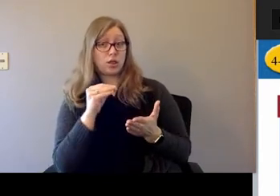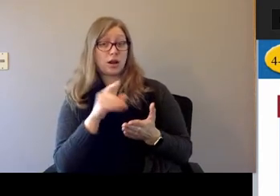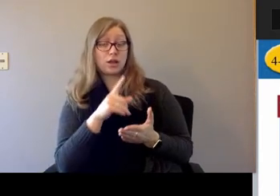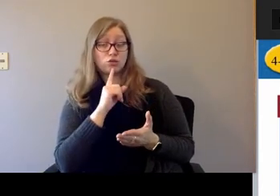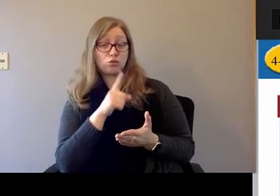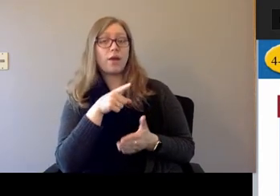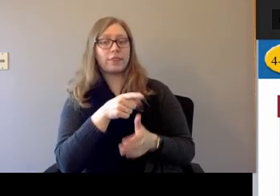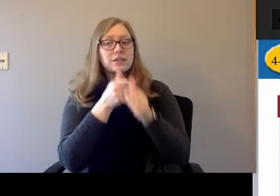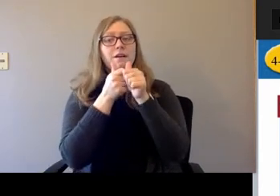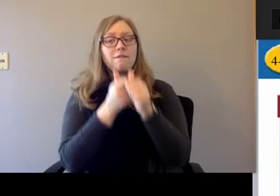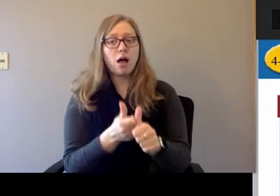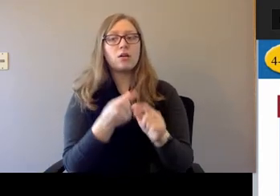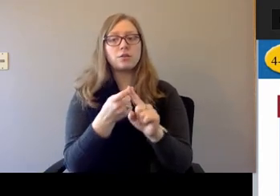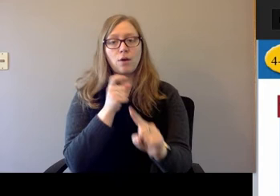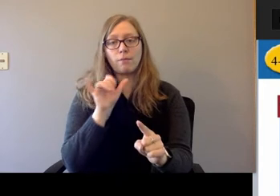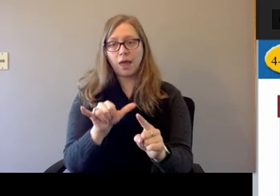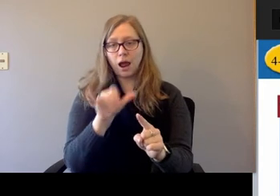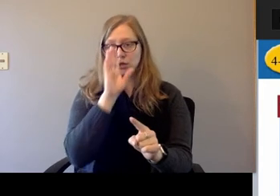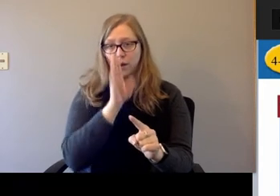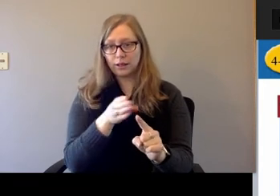it follows directly because